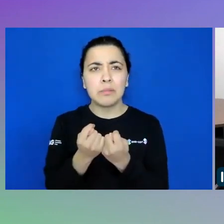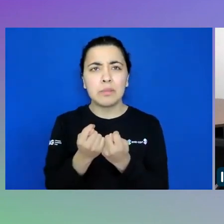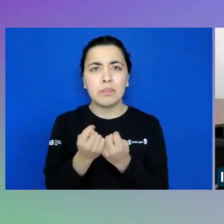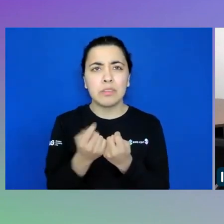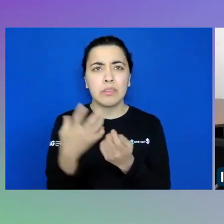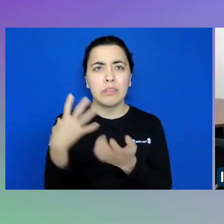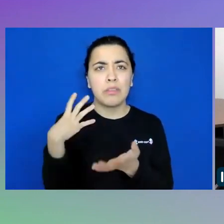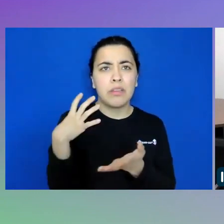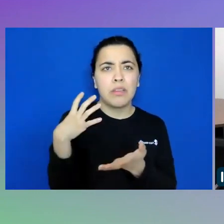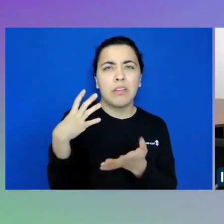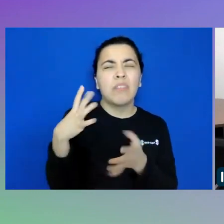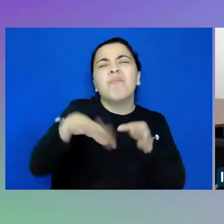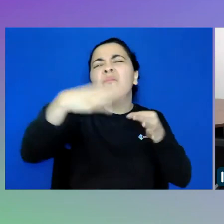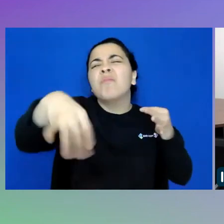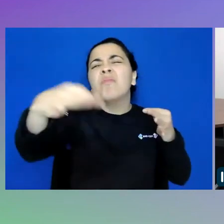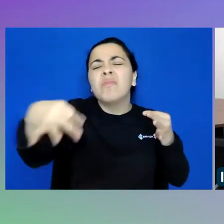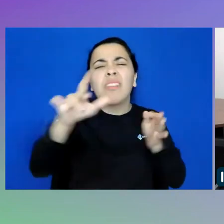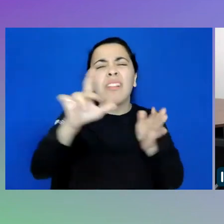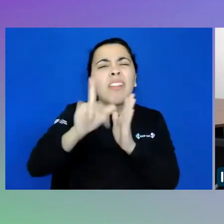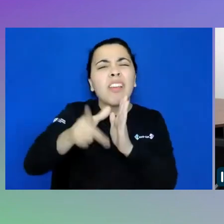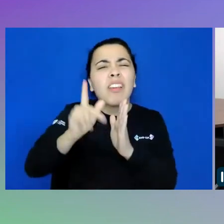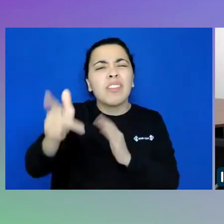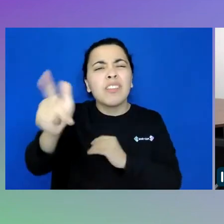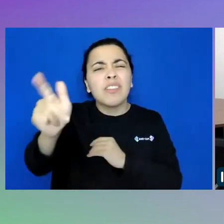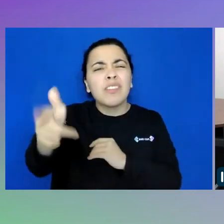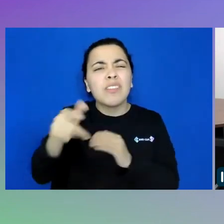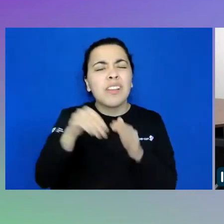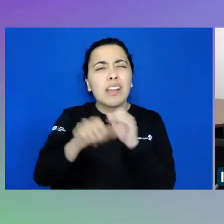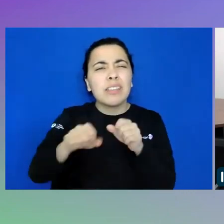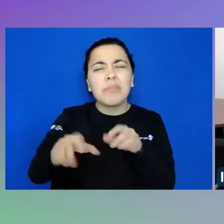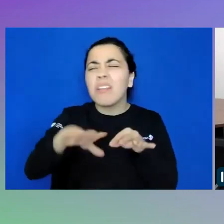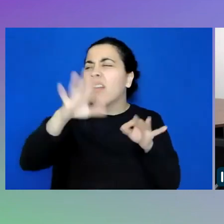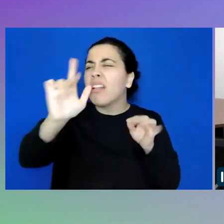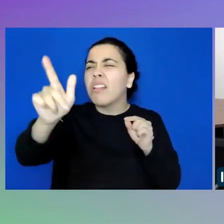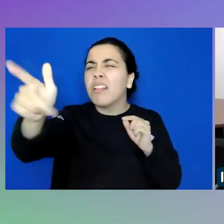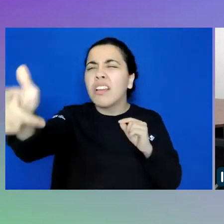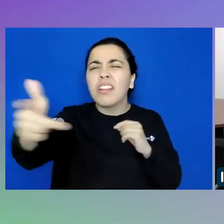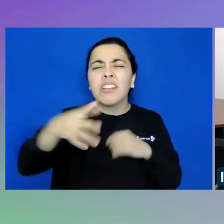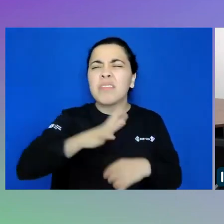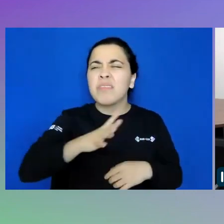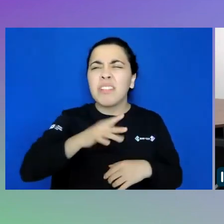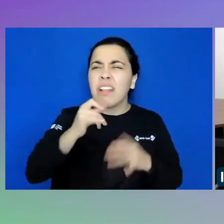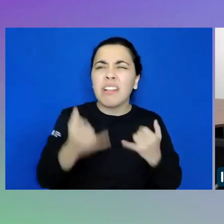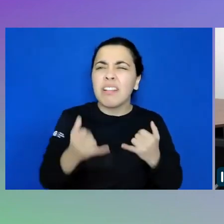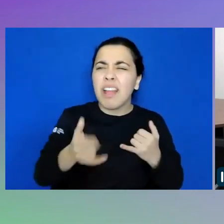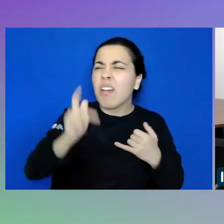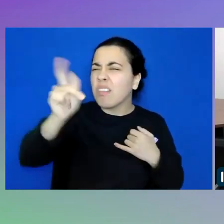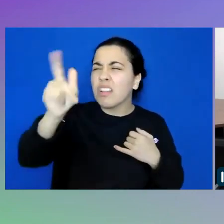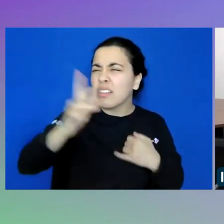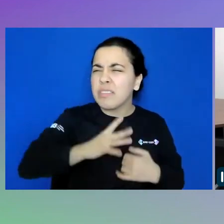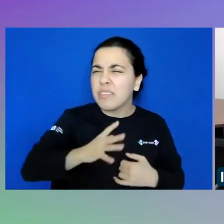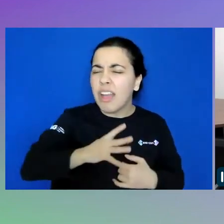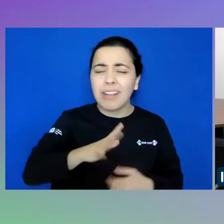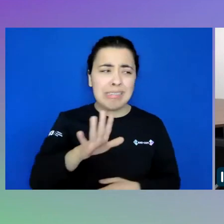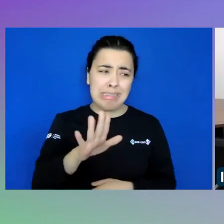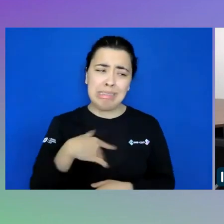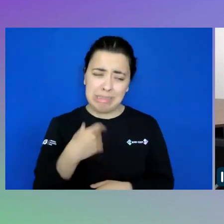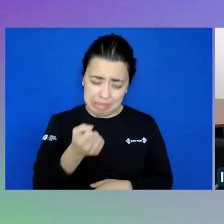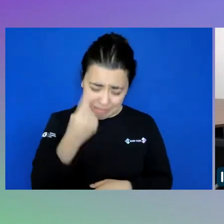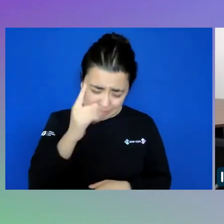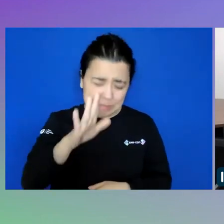later. Yeah. Kevin, I feel your pain on this one. That is often where I land.